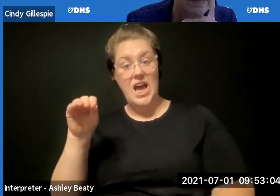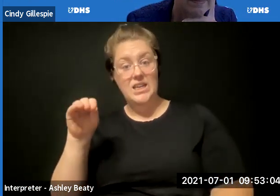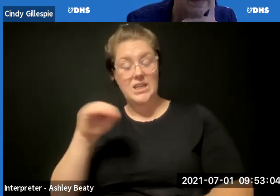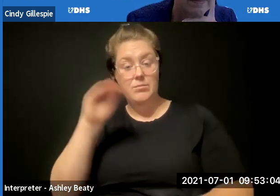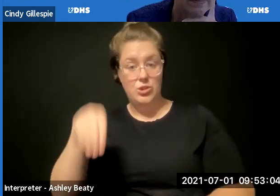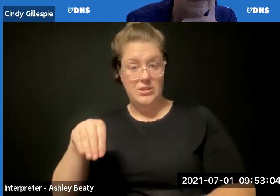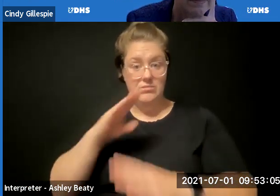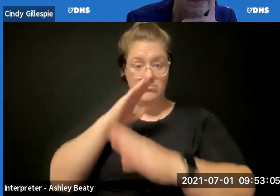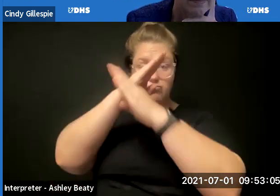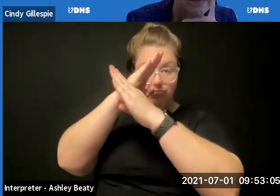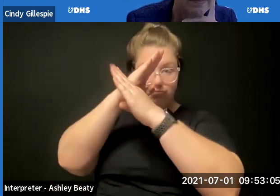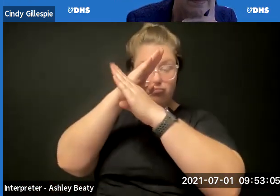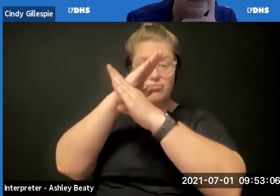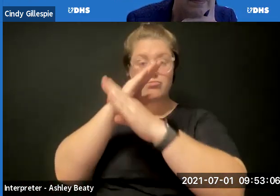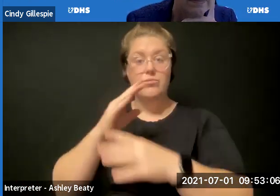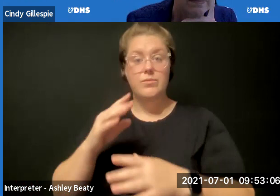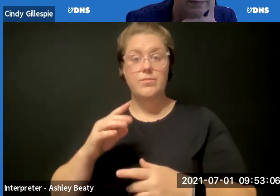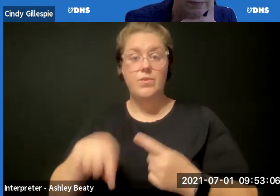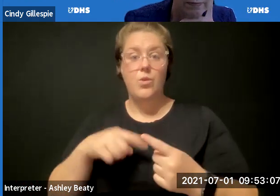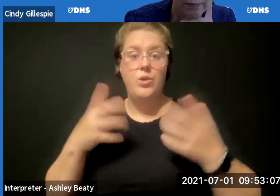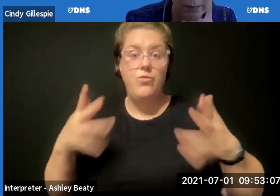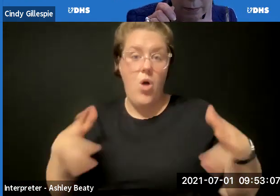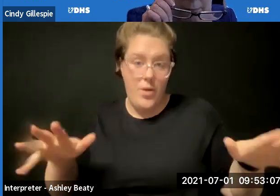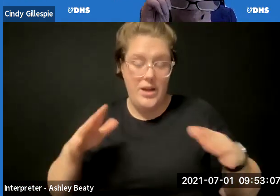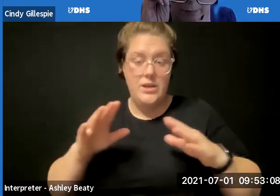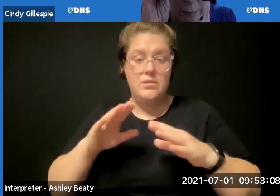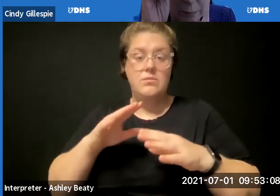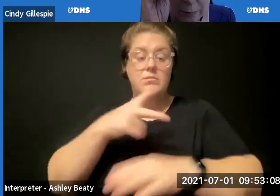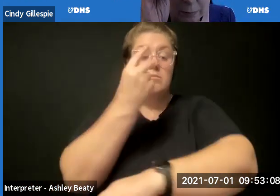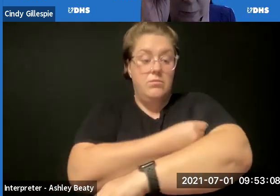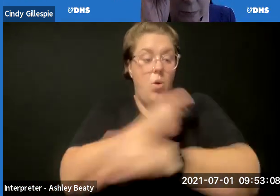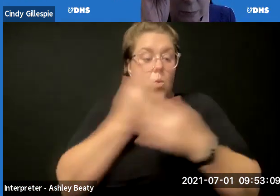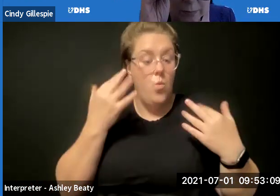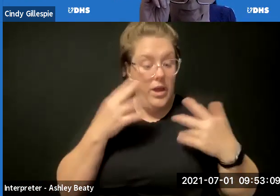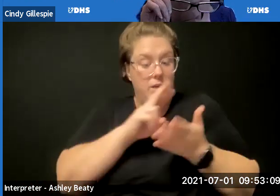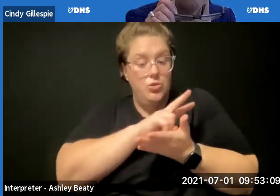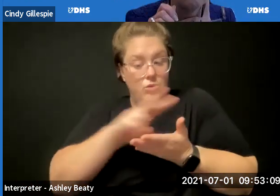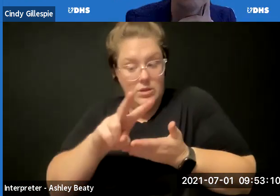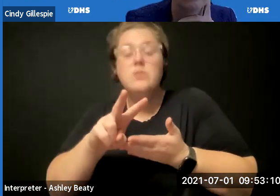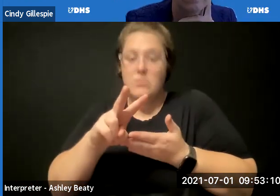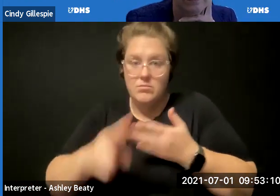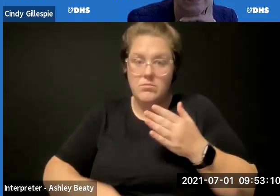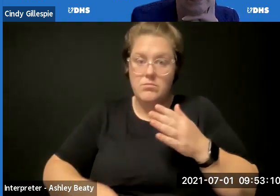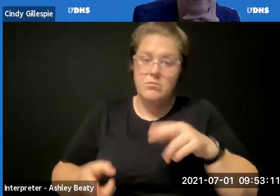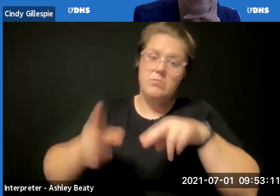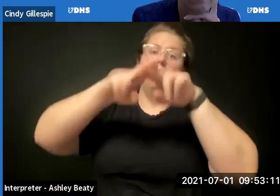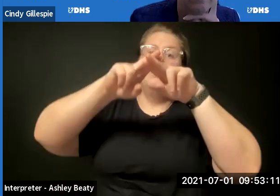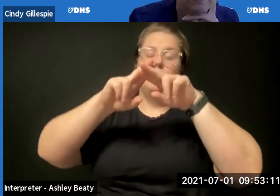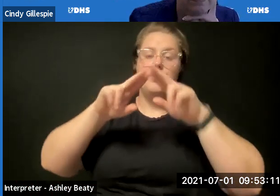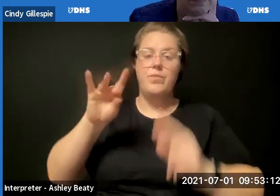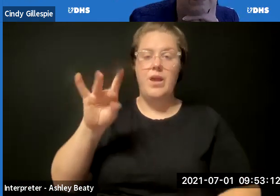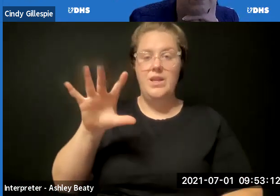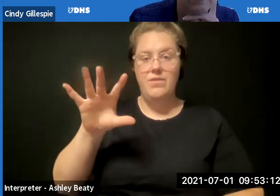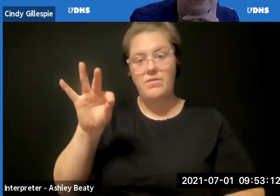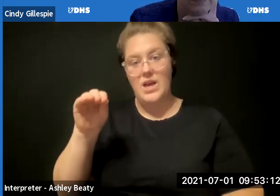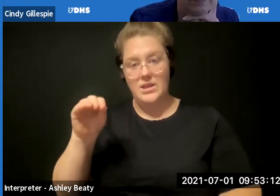had it in your system for about 2 weeks. So you do get protection from the initial, but it is lower protection than when you have your final dose of